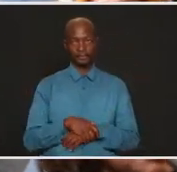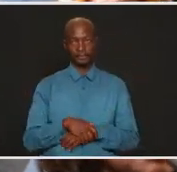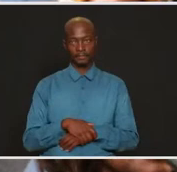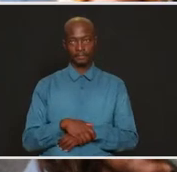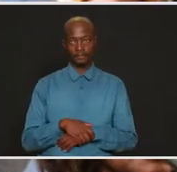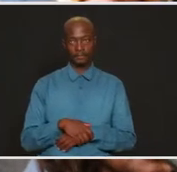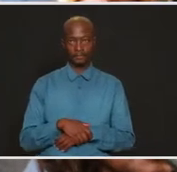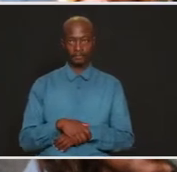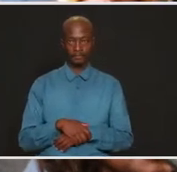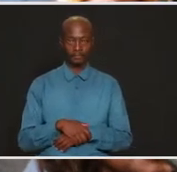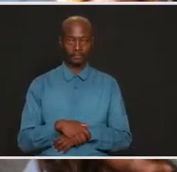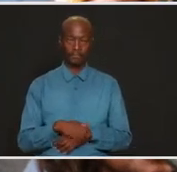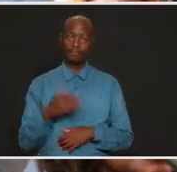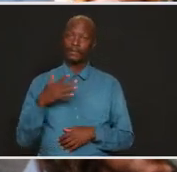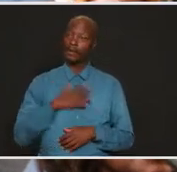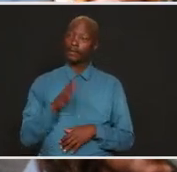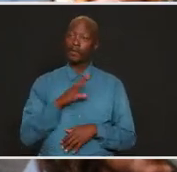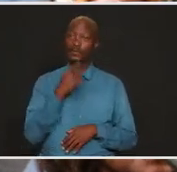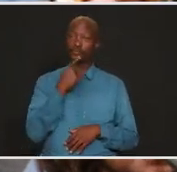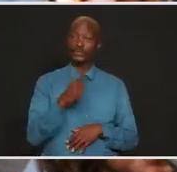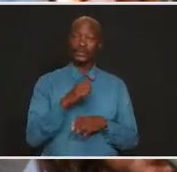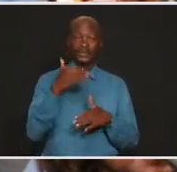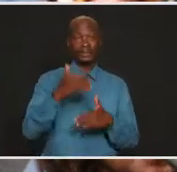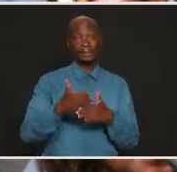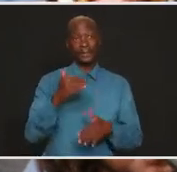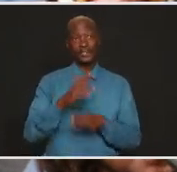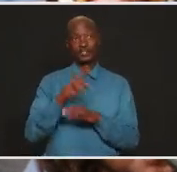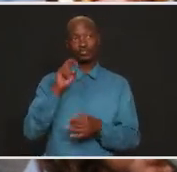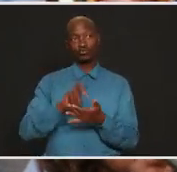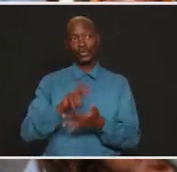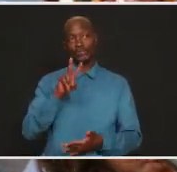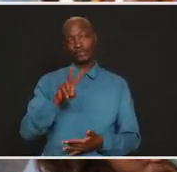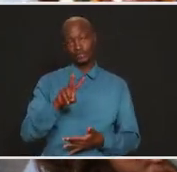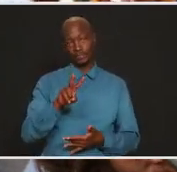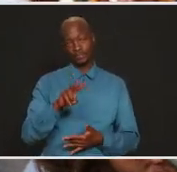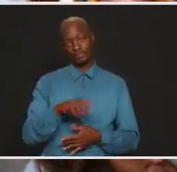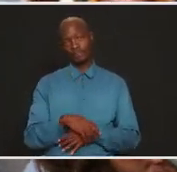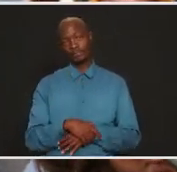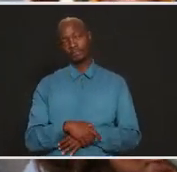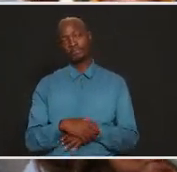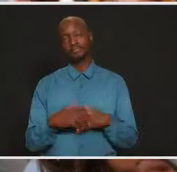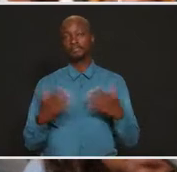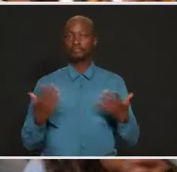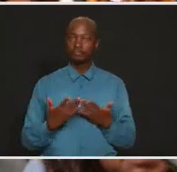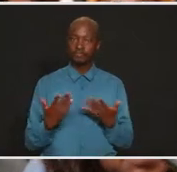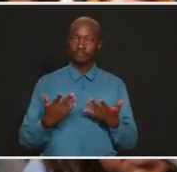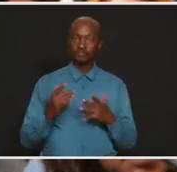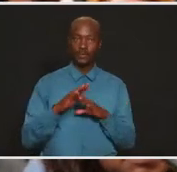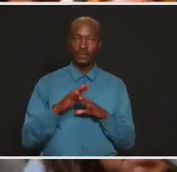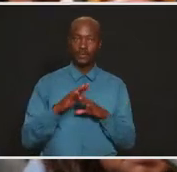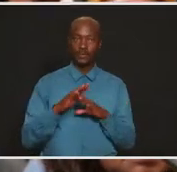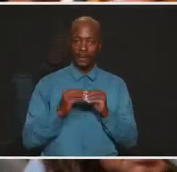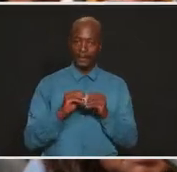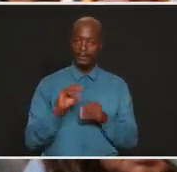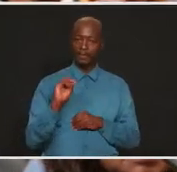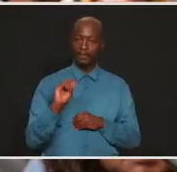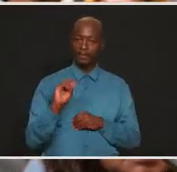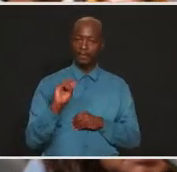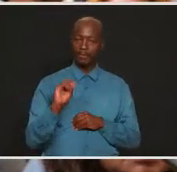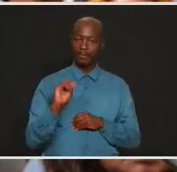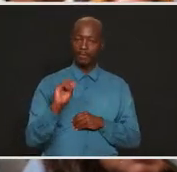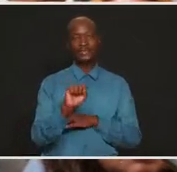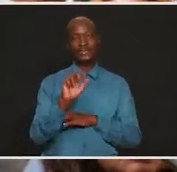and I would like to refer you to page 12. uh where there is an amendment on section